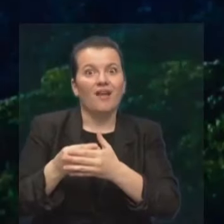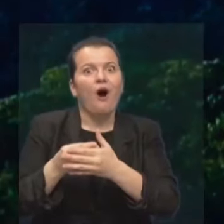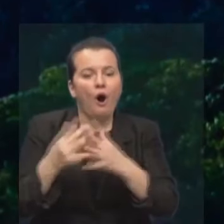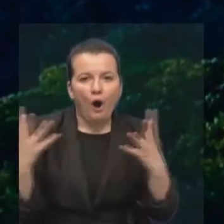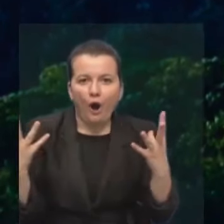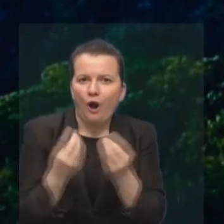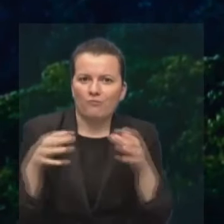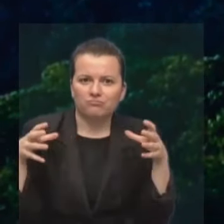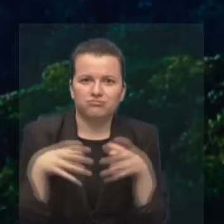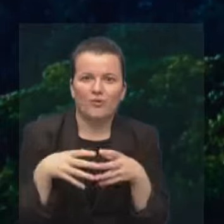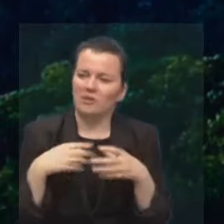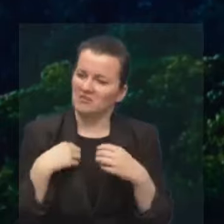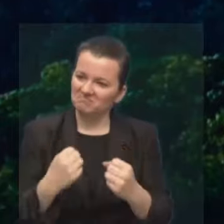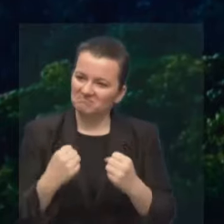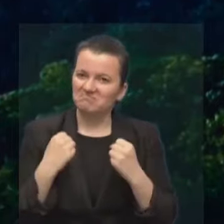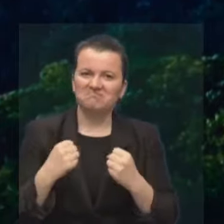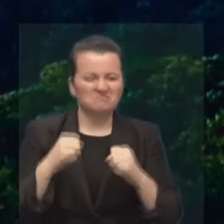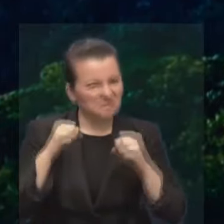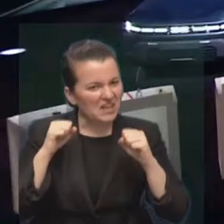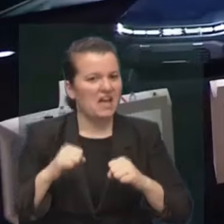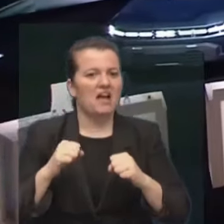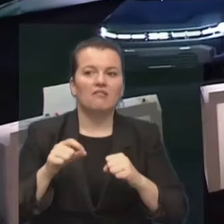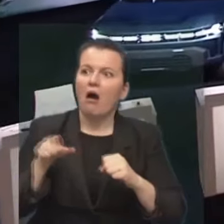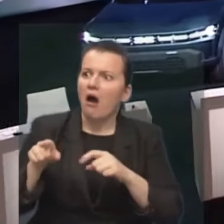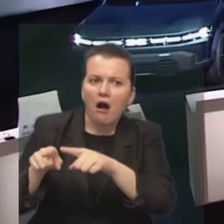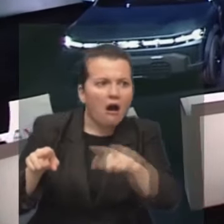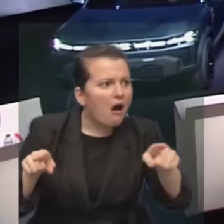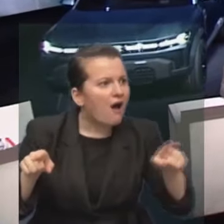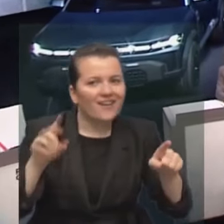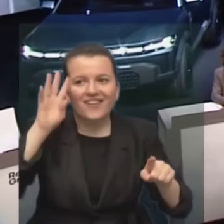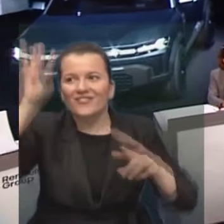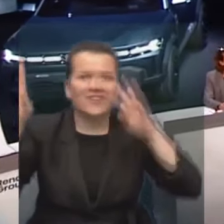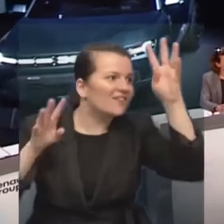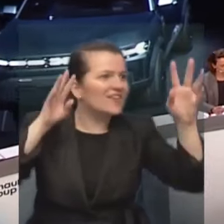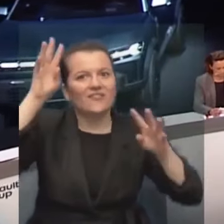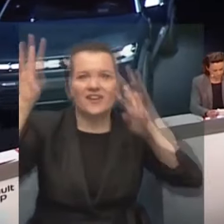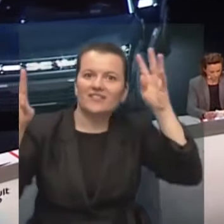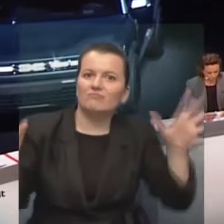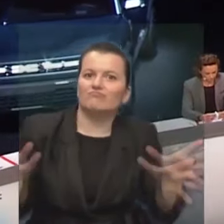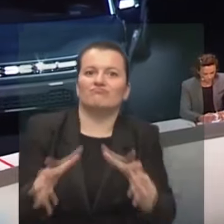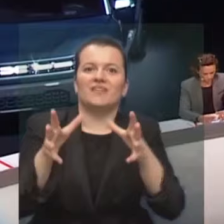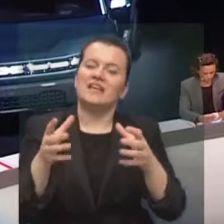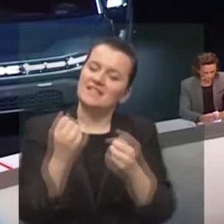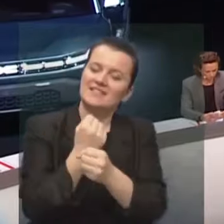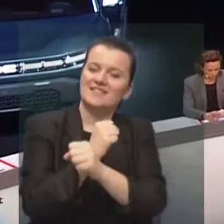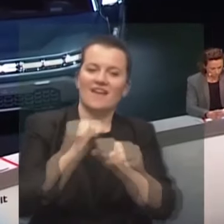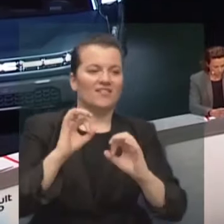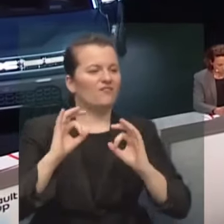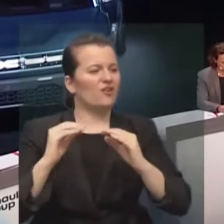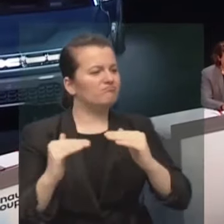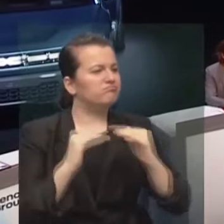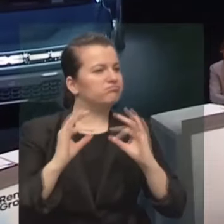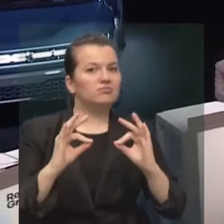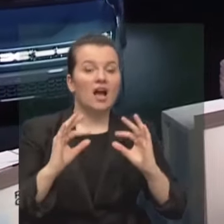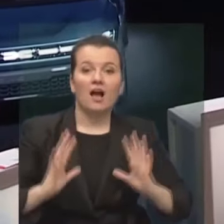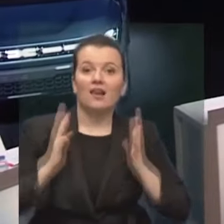lodestar to innovate every day so that mobility in complete safety is better shared, allows us to live better, and brings us closer